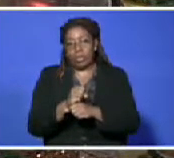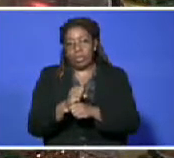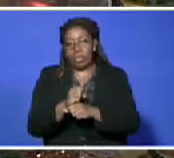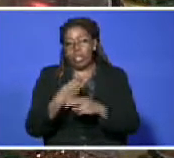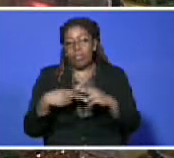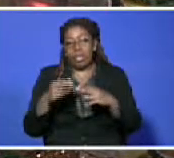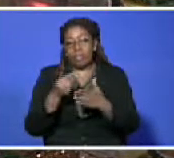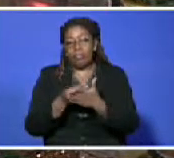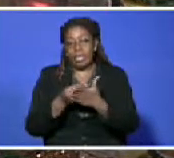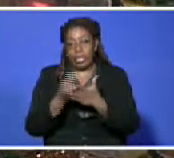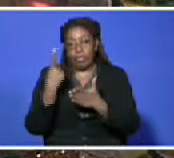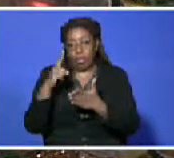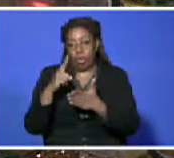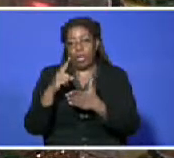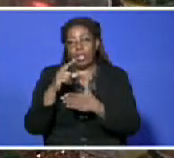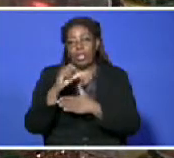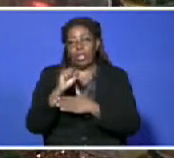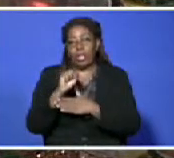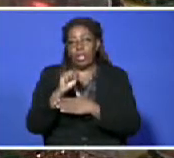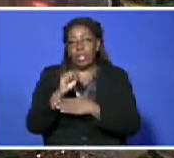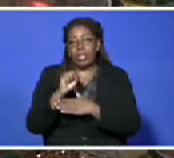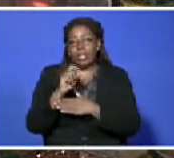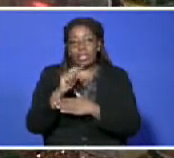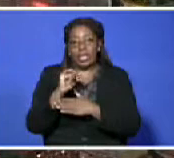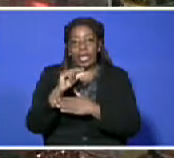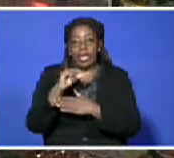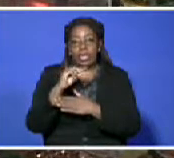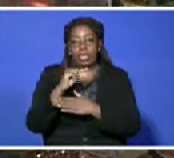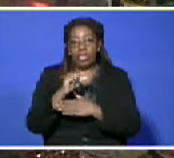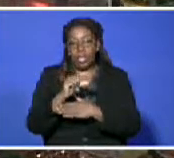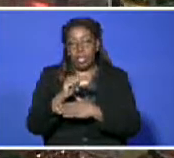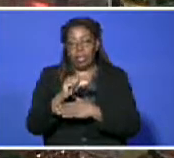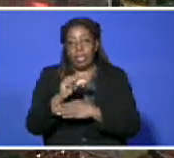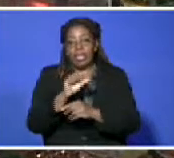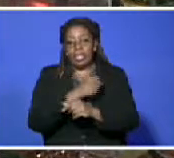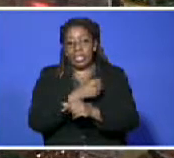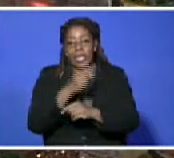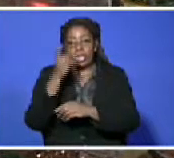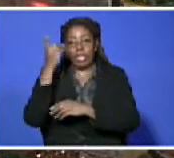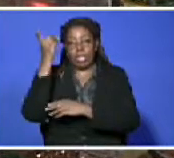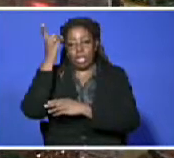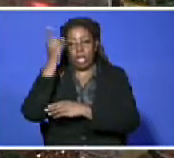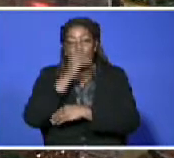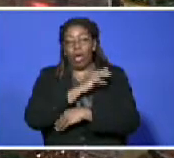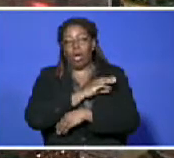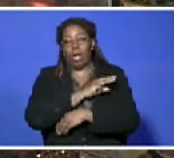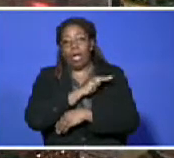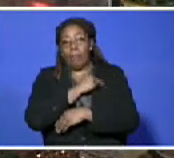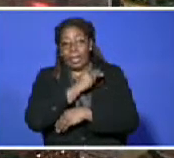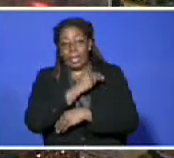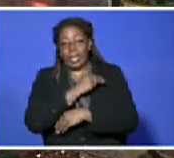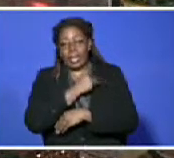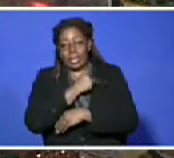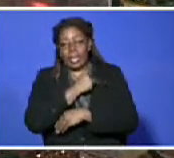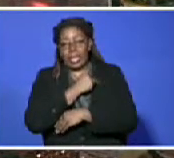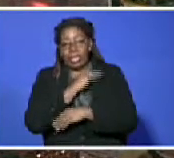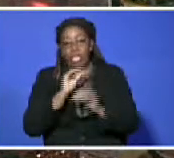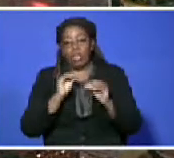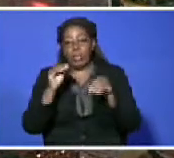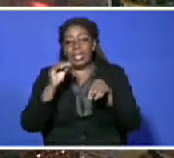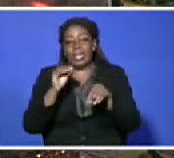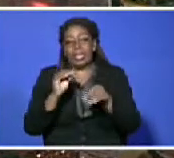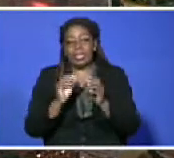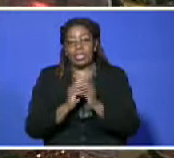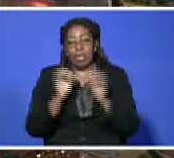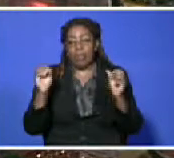Sting Junkanoo initiative that will help those in need. Singer Delon McKenzie, known as D-Mac, put his magical music